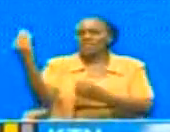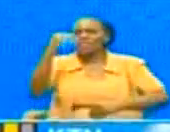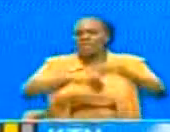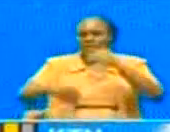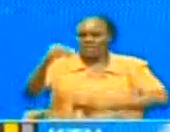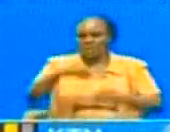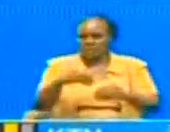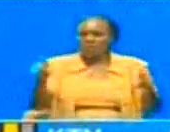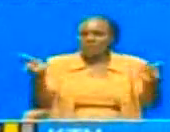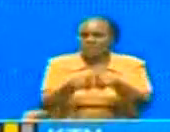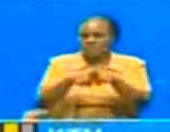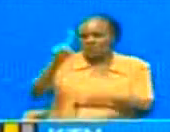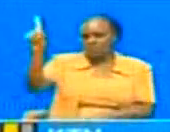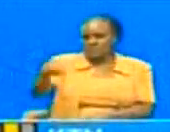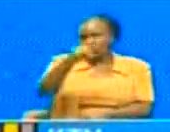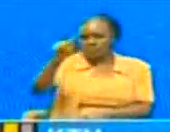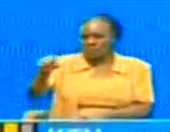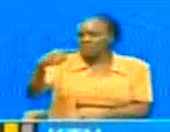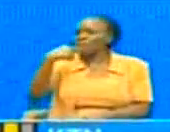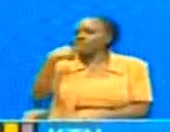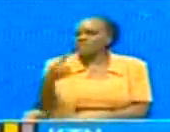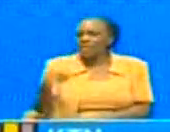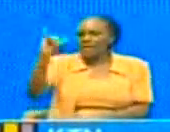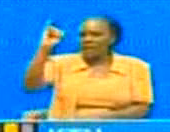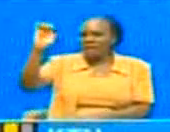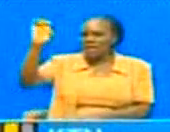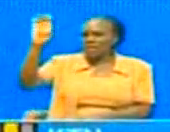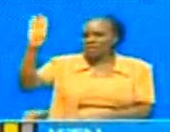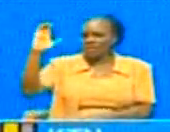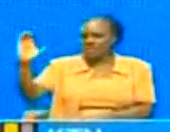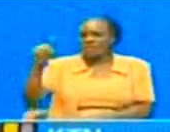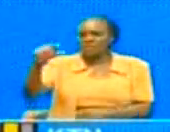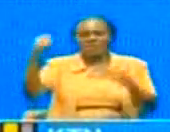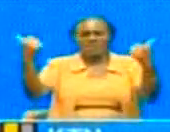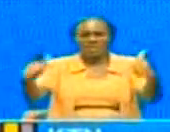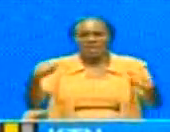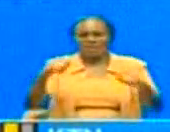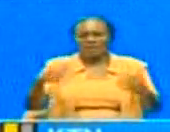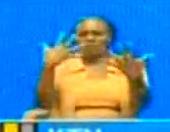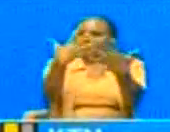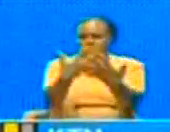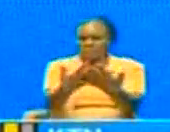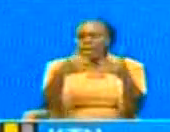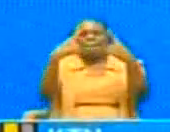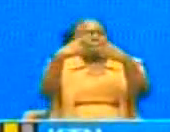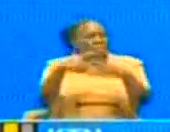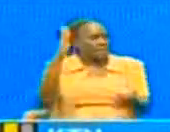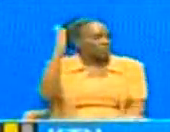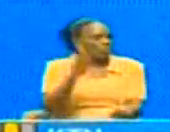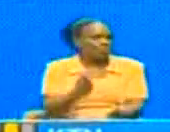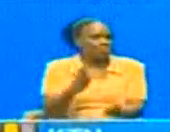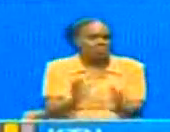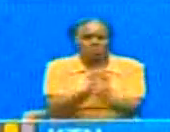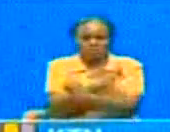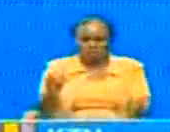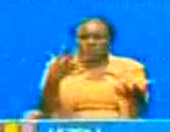His alleged crime was that he indicated in the IEBC forms he had never been convicted, but that was not true as